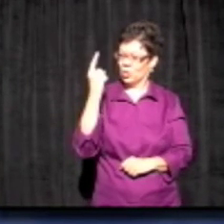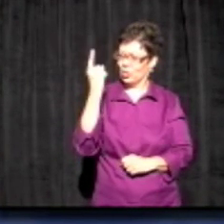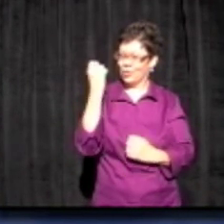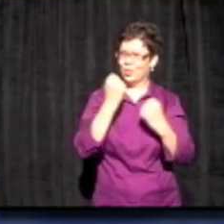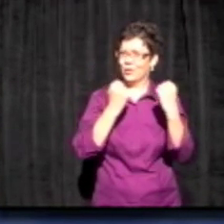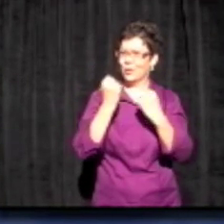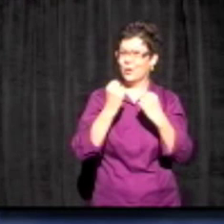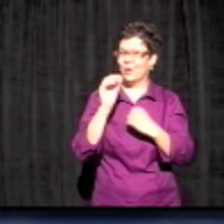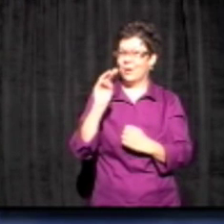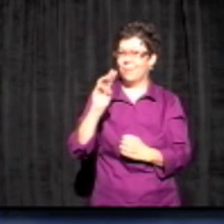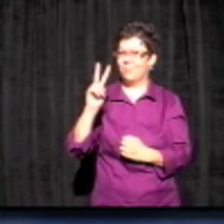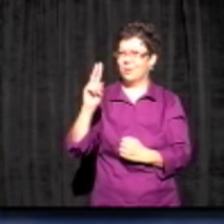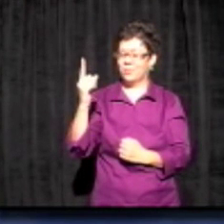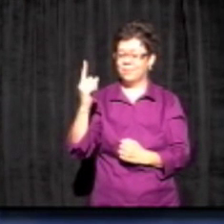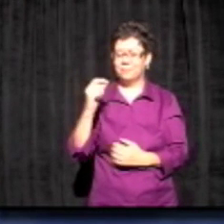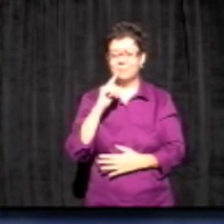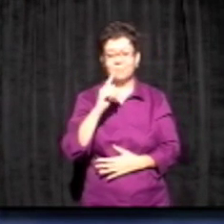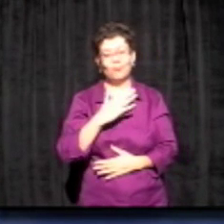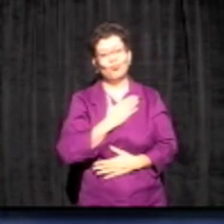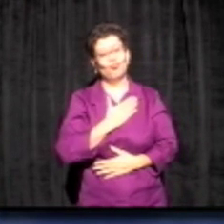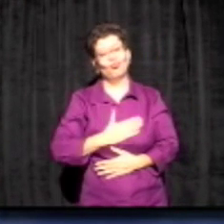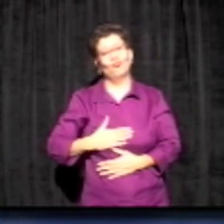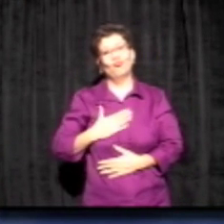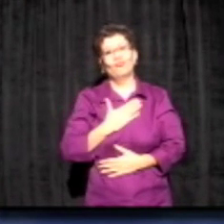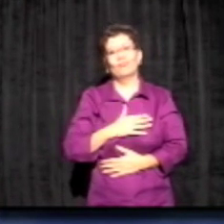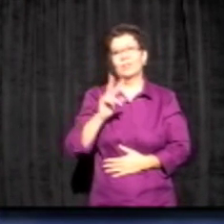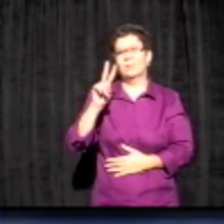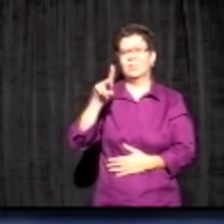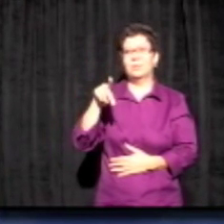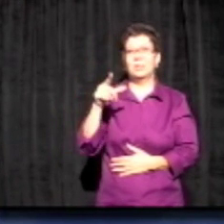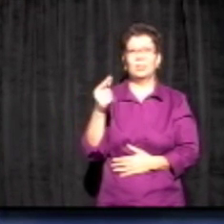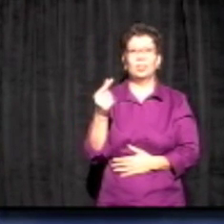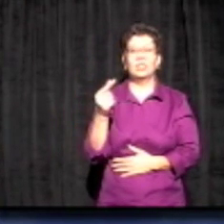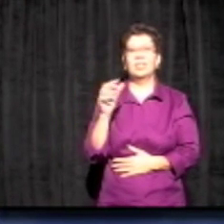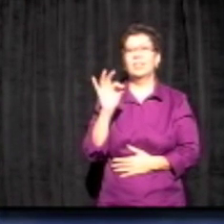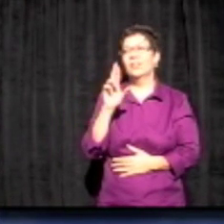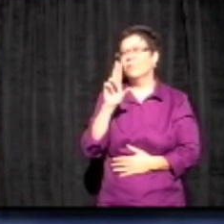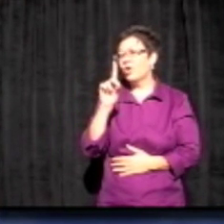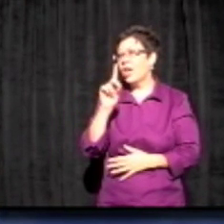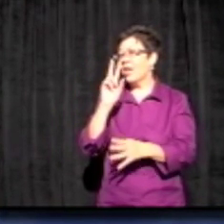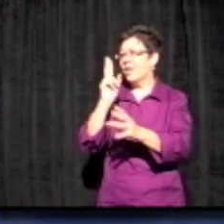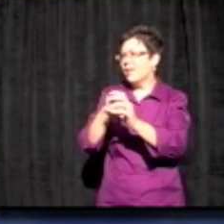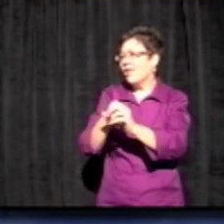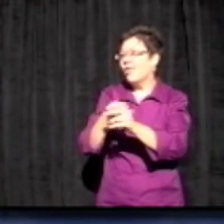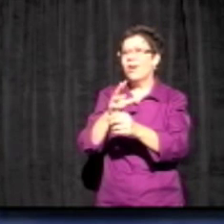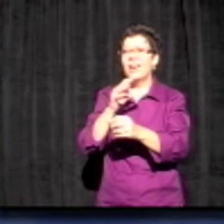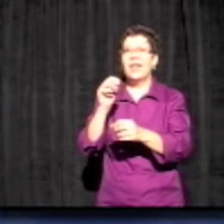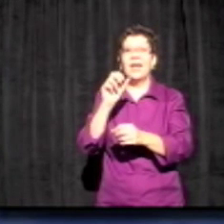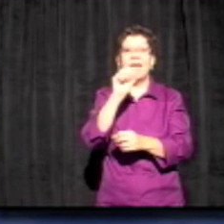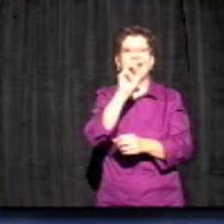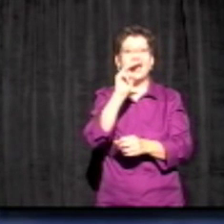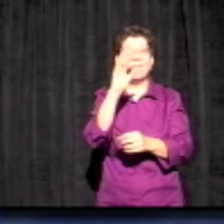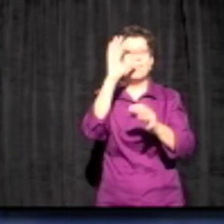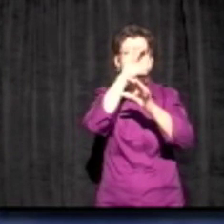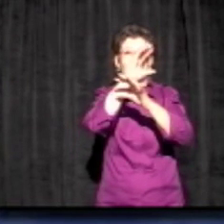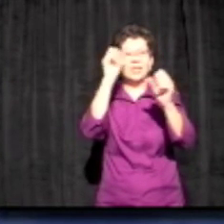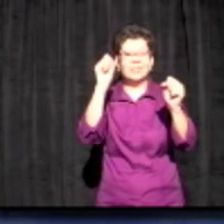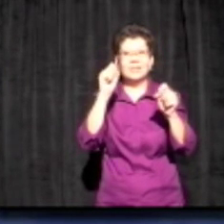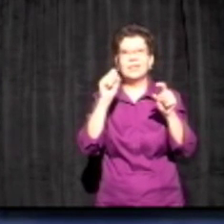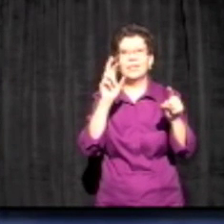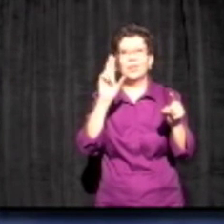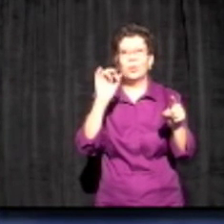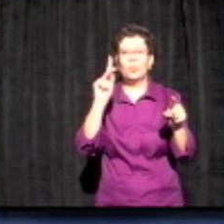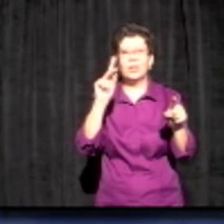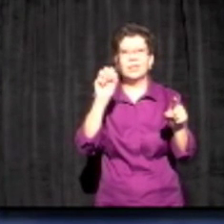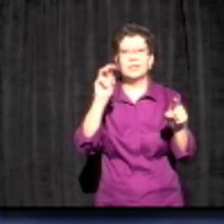It gives me great pleasure to join VPG Chairman Fred Drasner, AM General President of Commercial Sales Rick